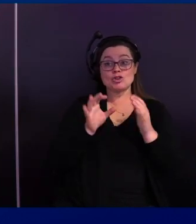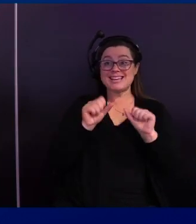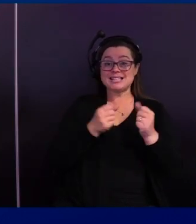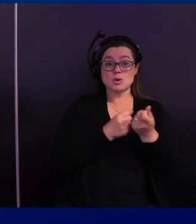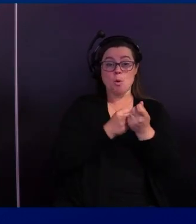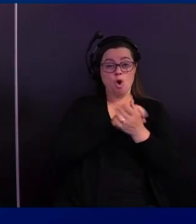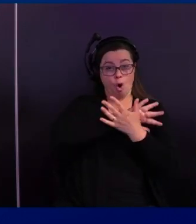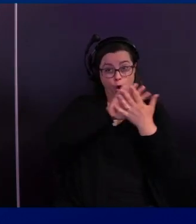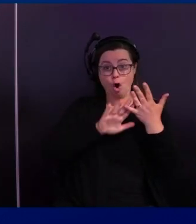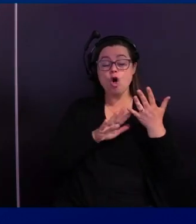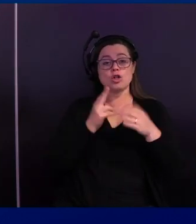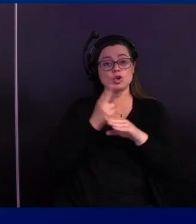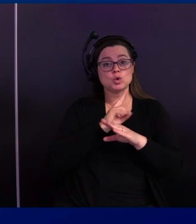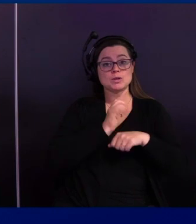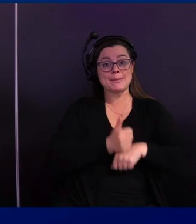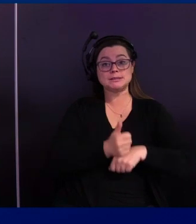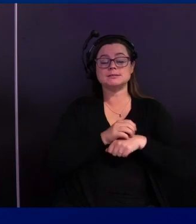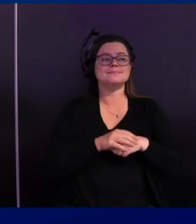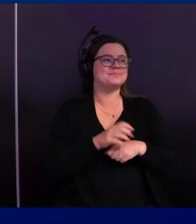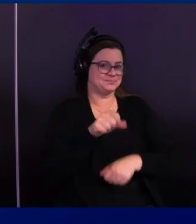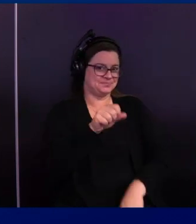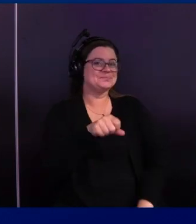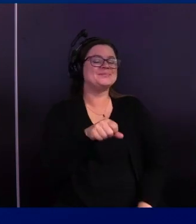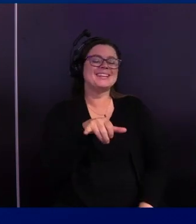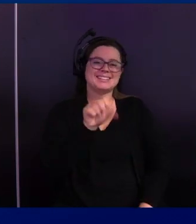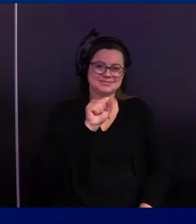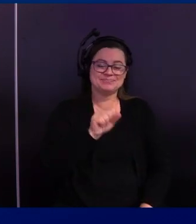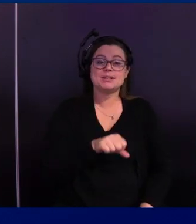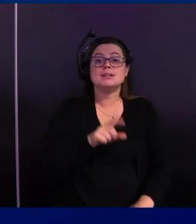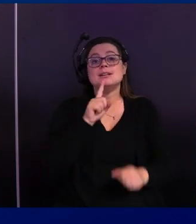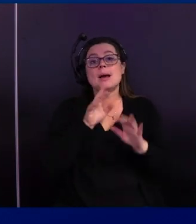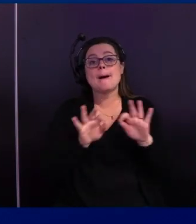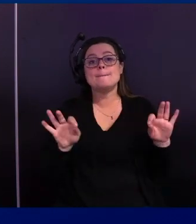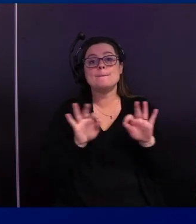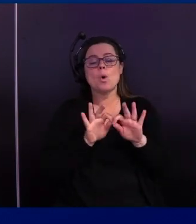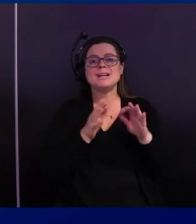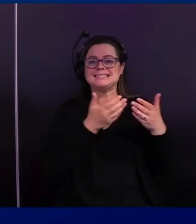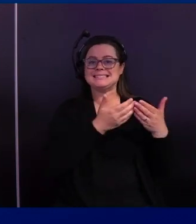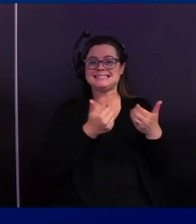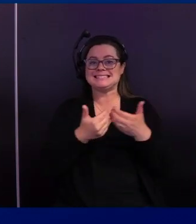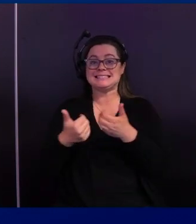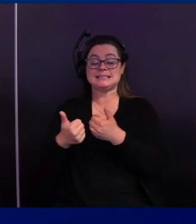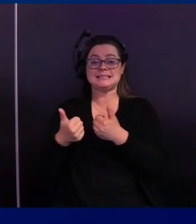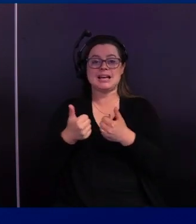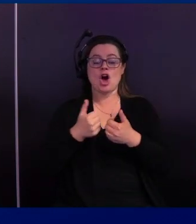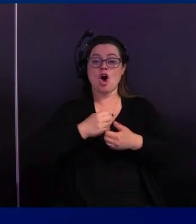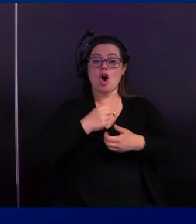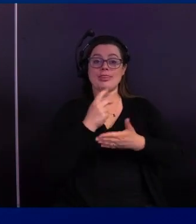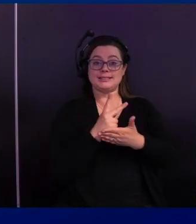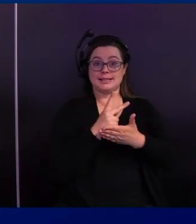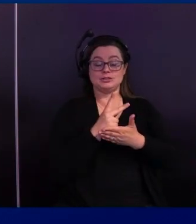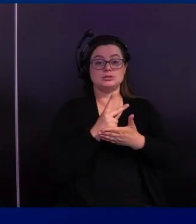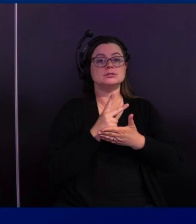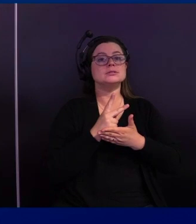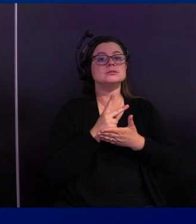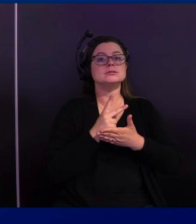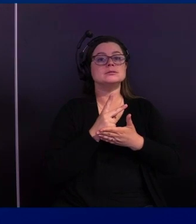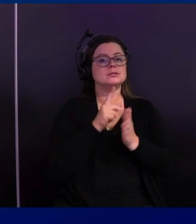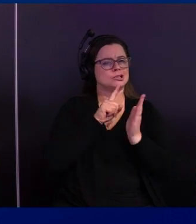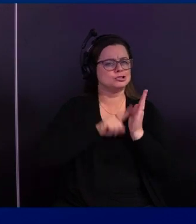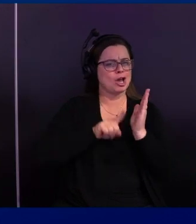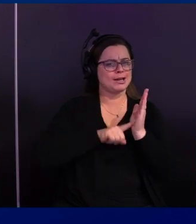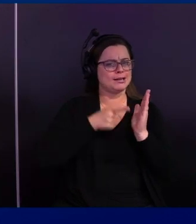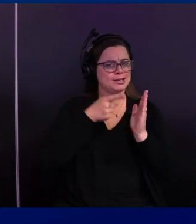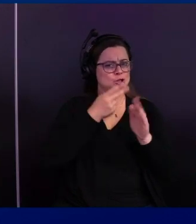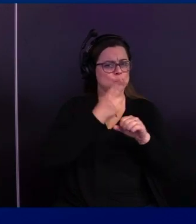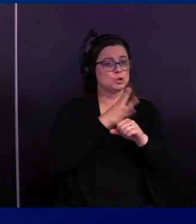of those user bases? Yeah, it does. So it's important to distinguish between the authentication, which is checking that this